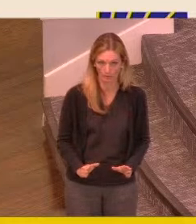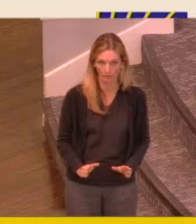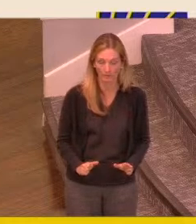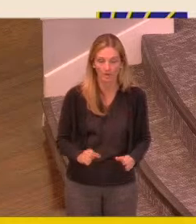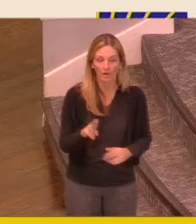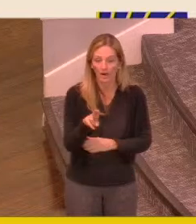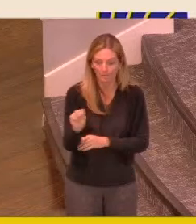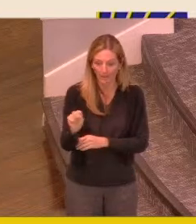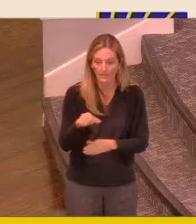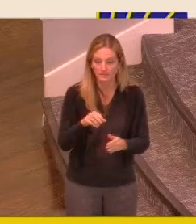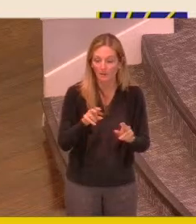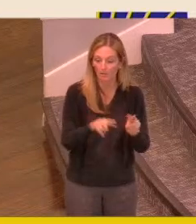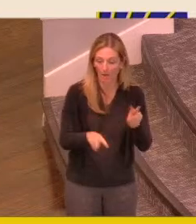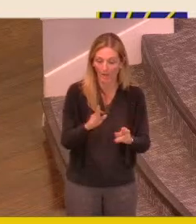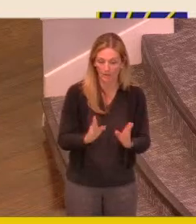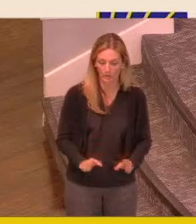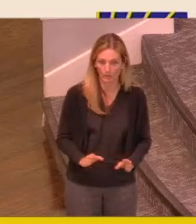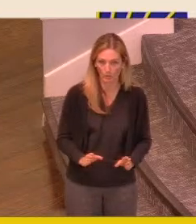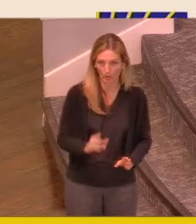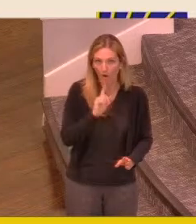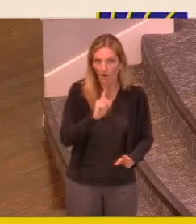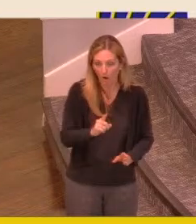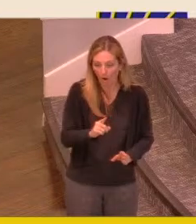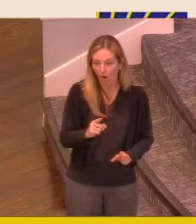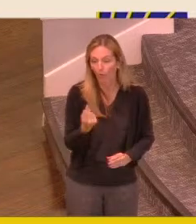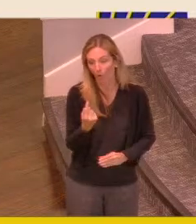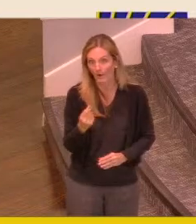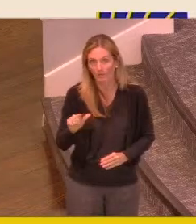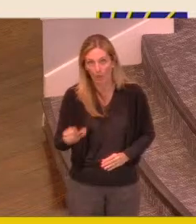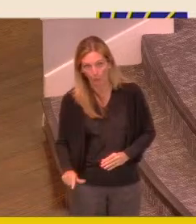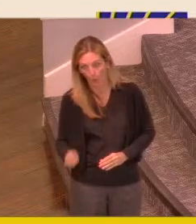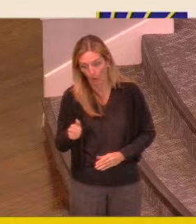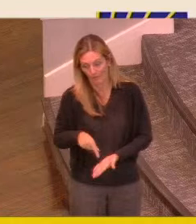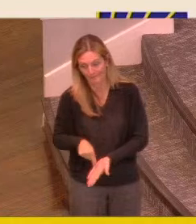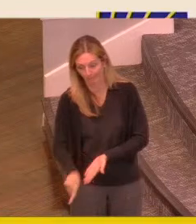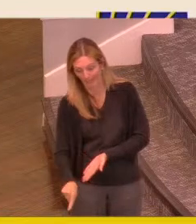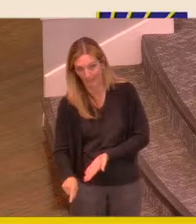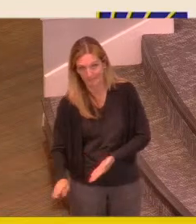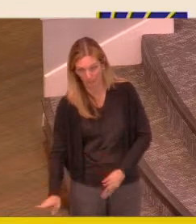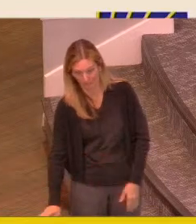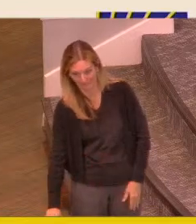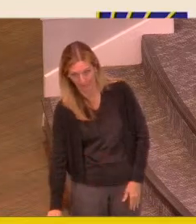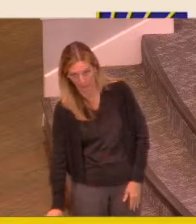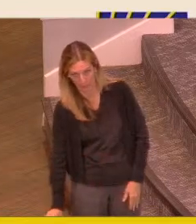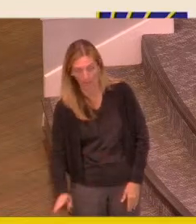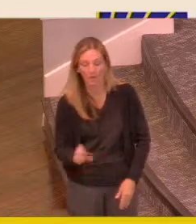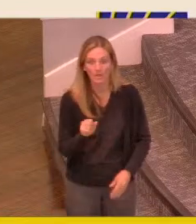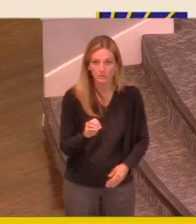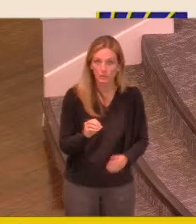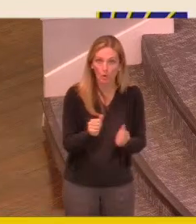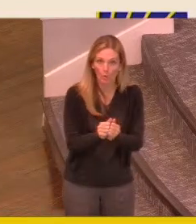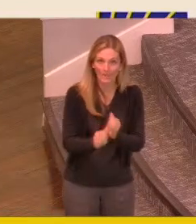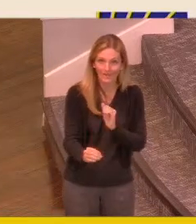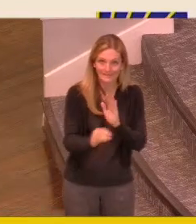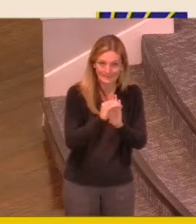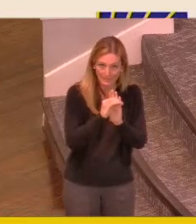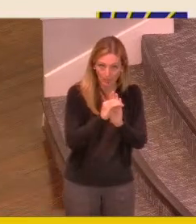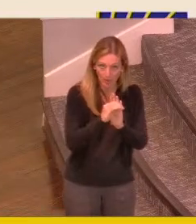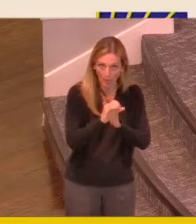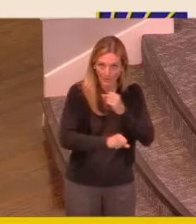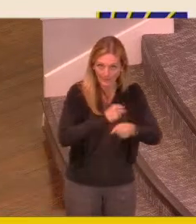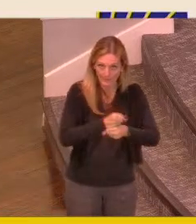our lowest paid employees, and right now, a bus monitor with 0 years of experience